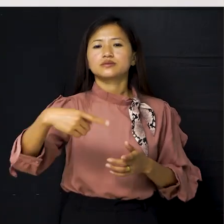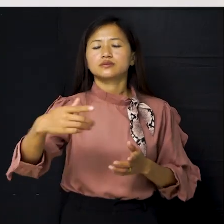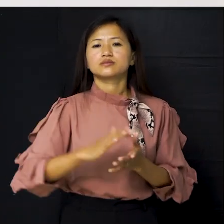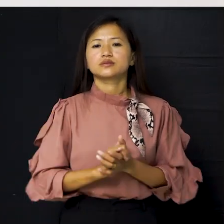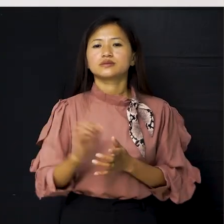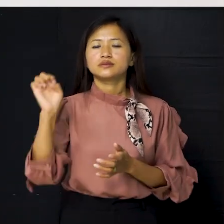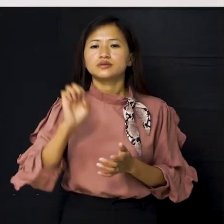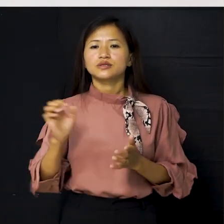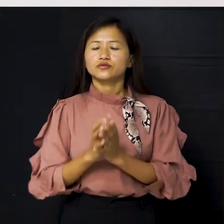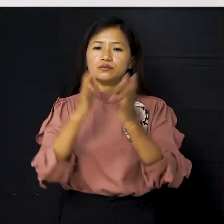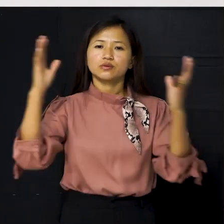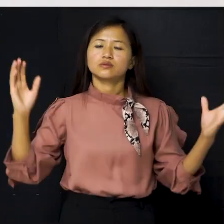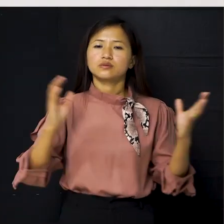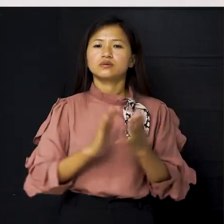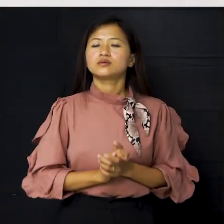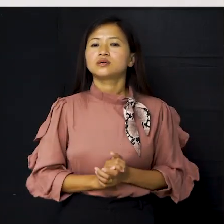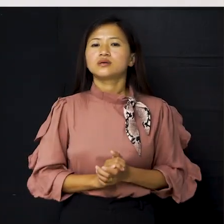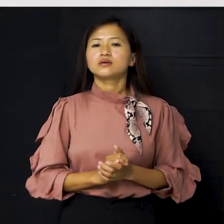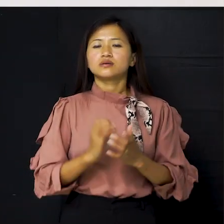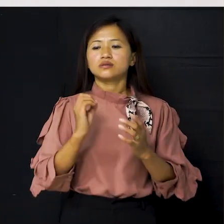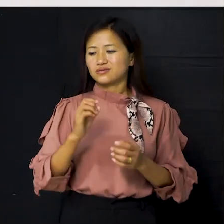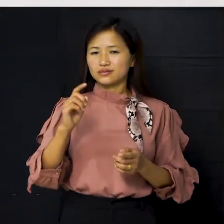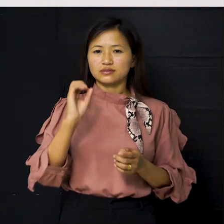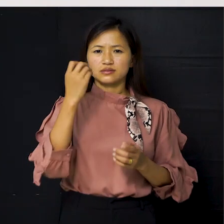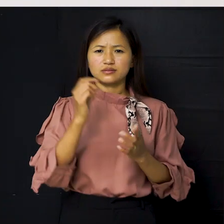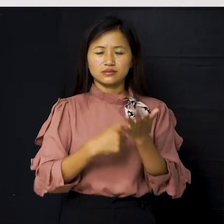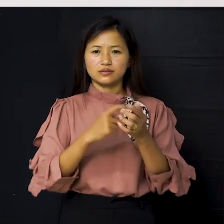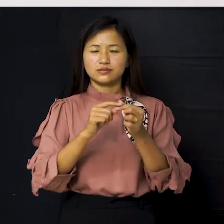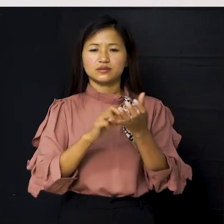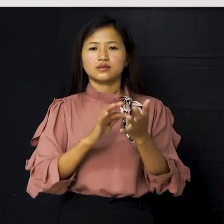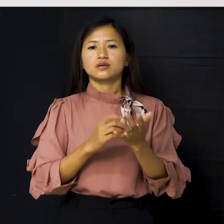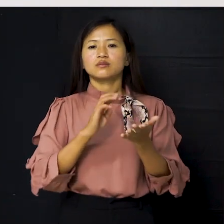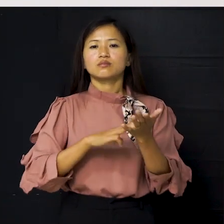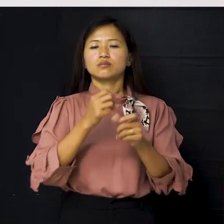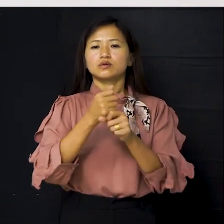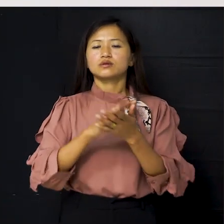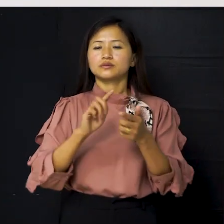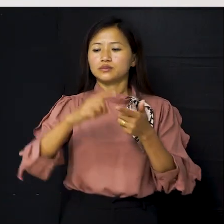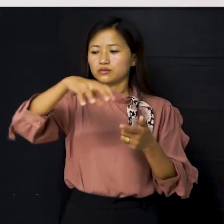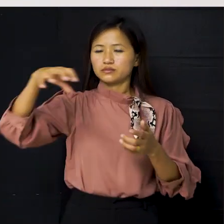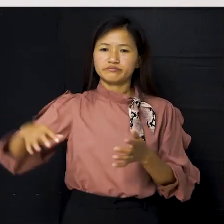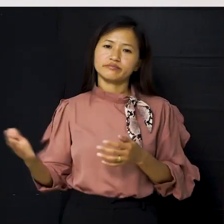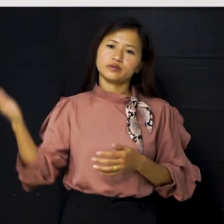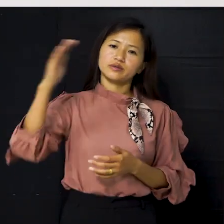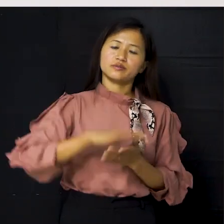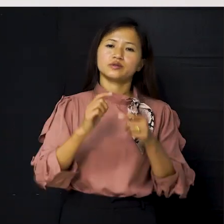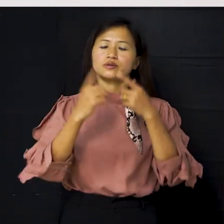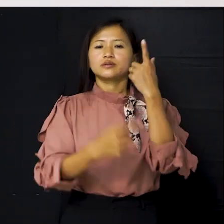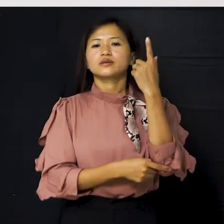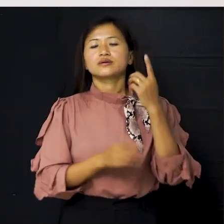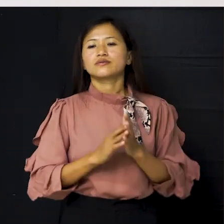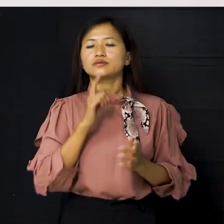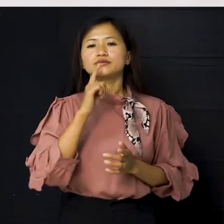even more. However, because of some certain reasons, the Mughal Empire came to an end. And we get all these